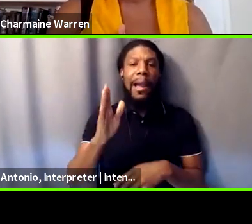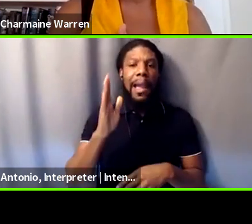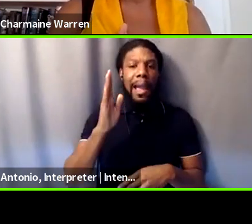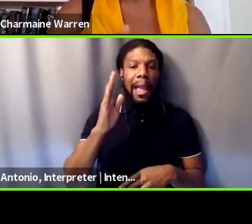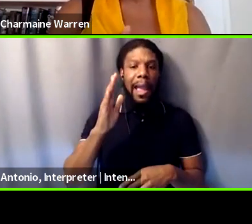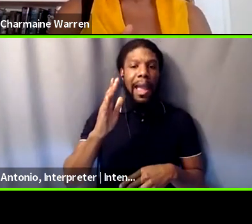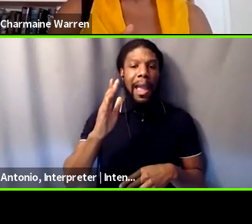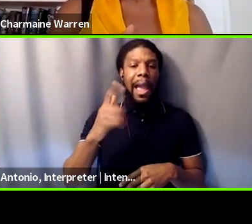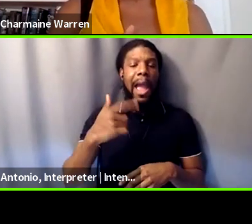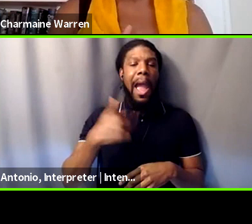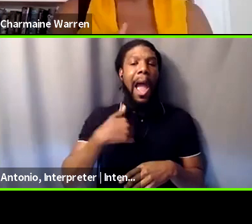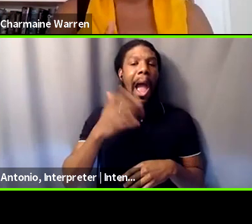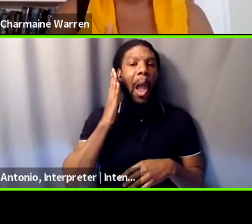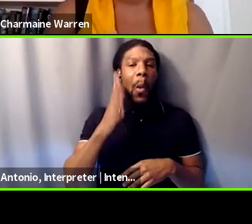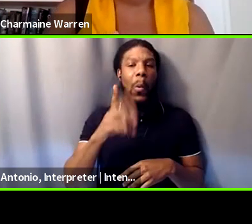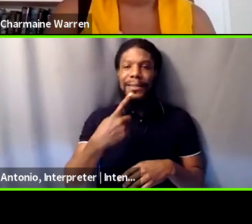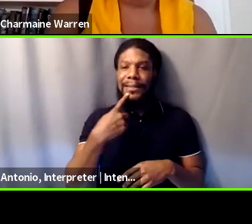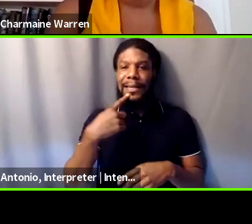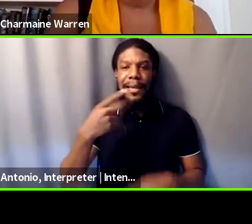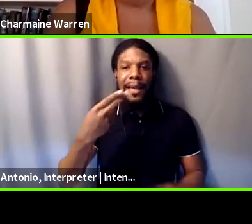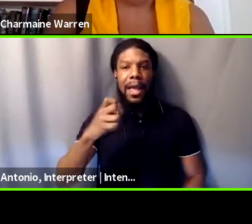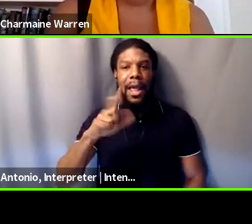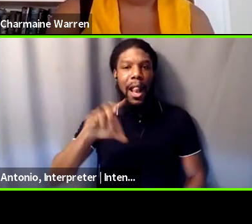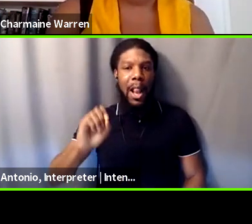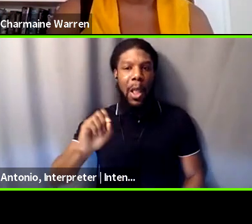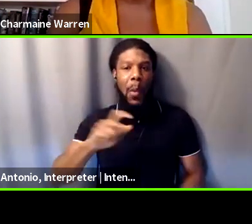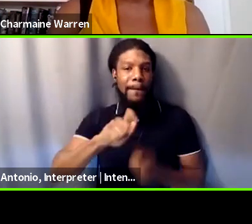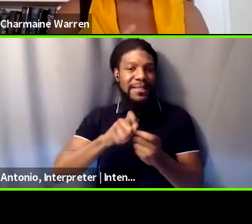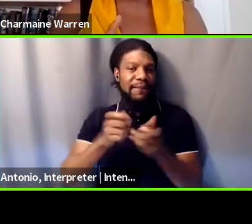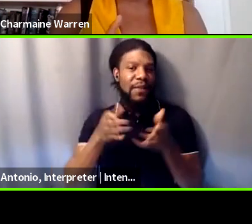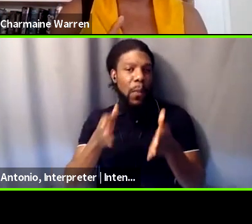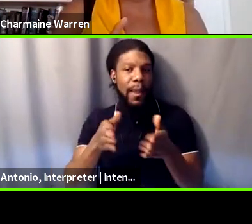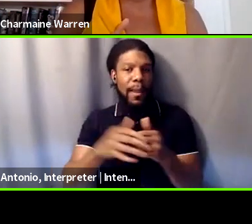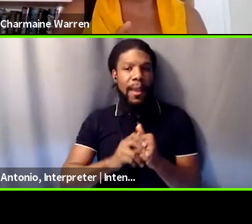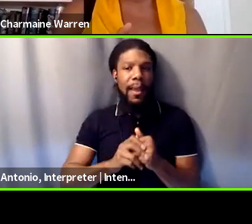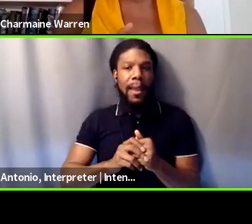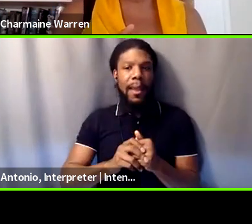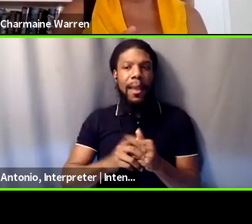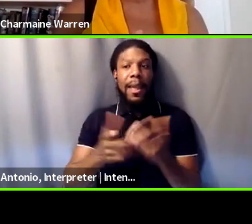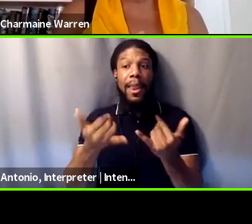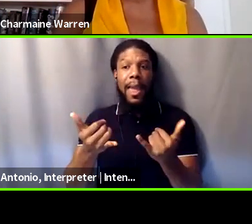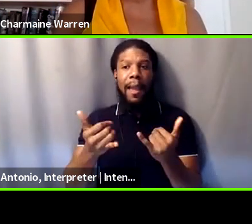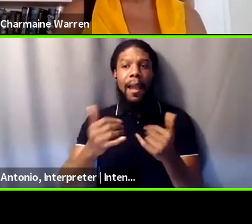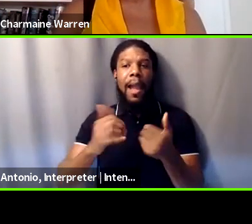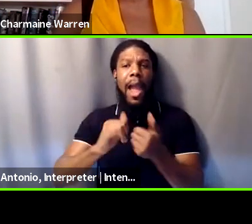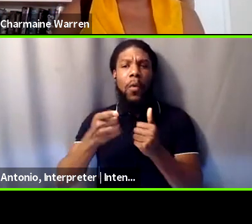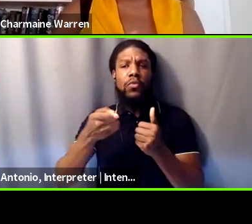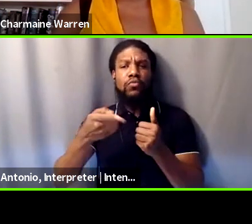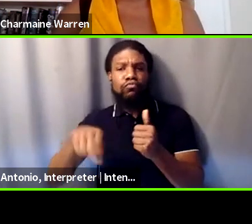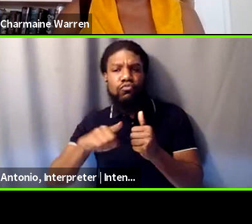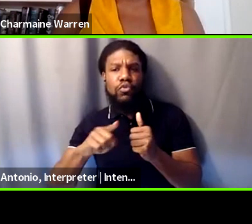way. How would you say hello to your peoples when you're around your peoples?